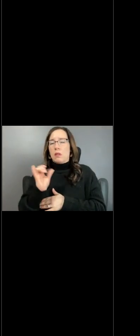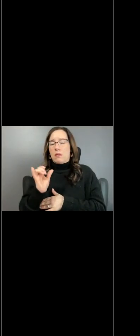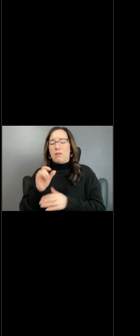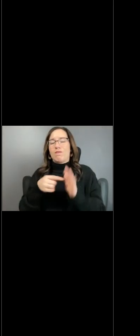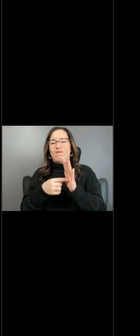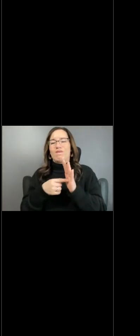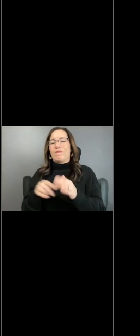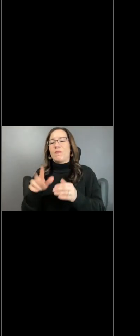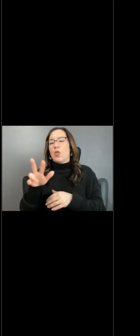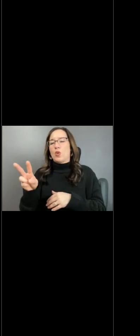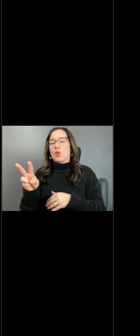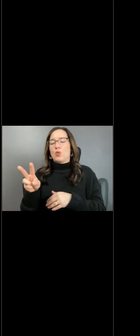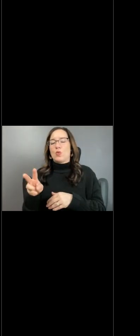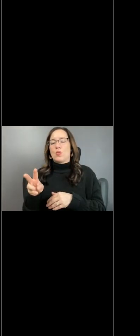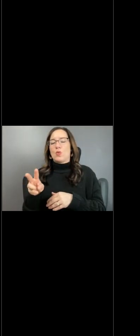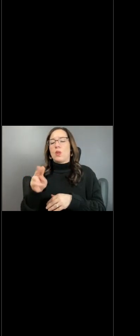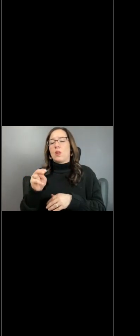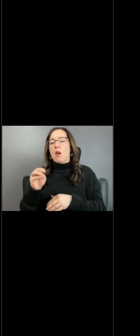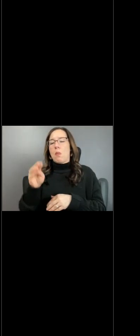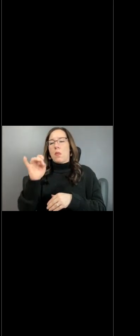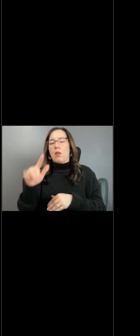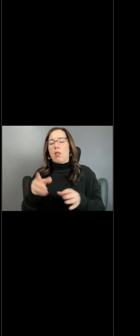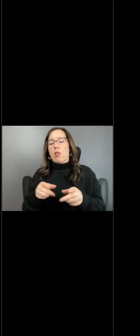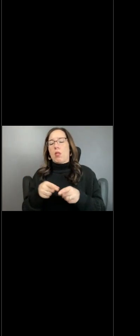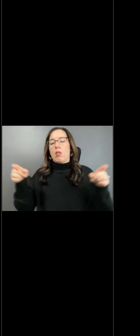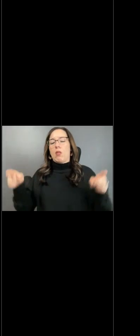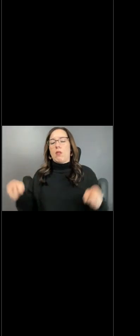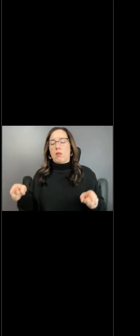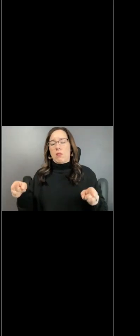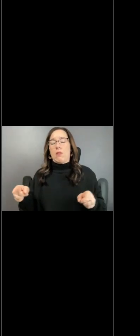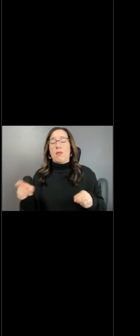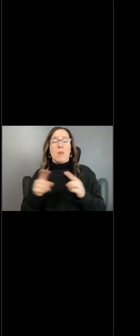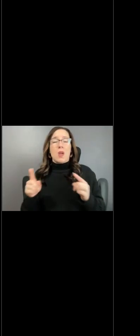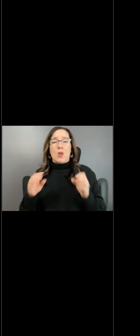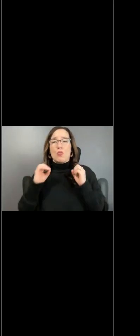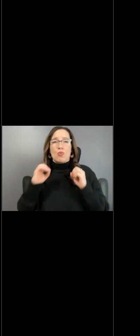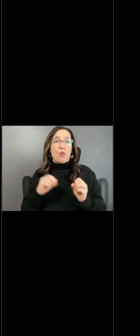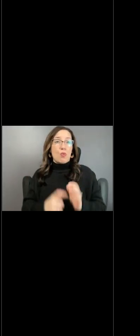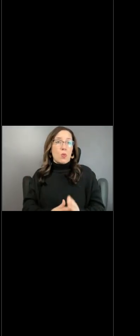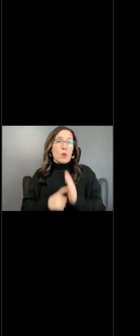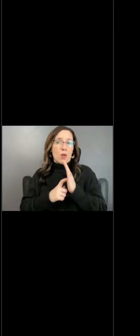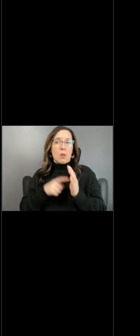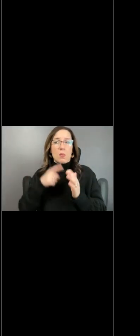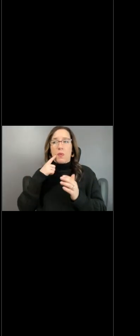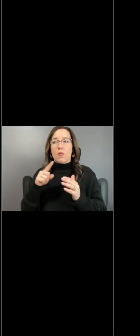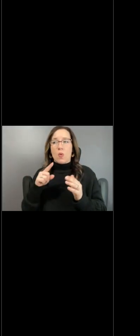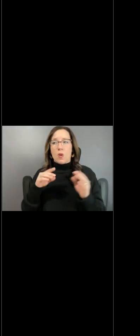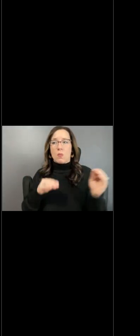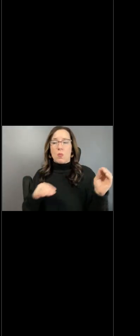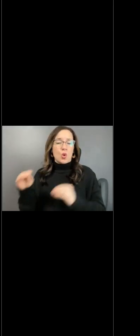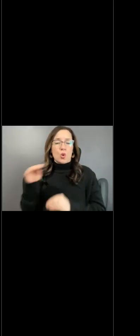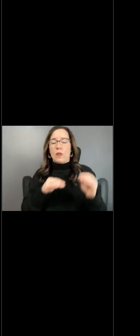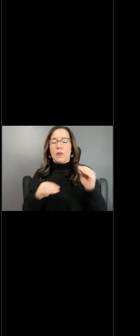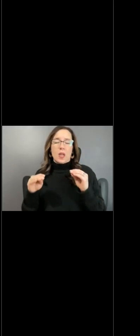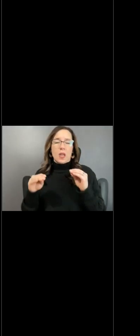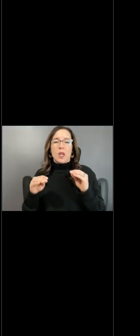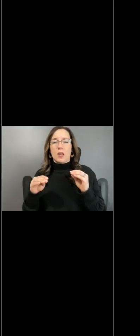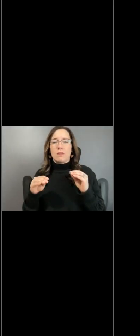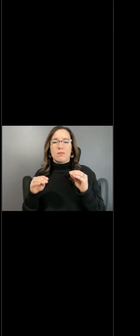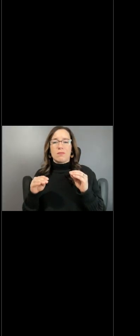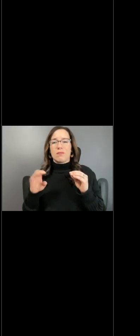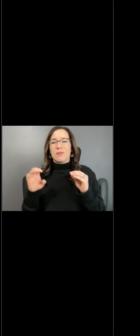32-inch nominal clear width, but there are no requirements for maneuvering clearances, and